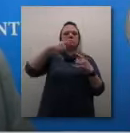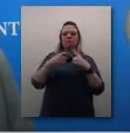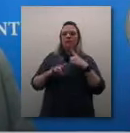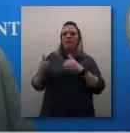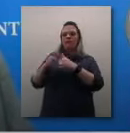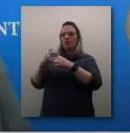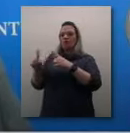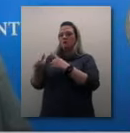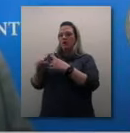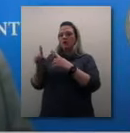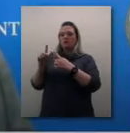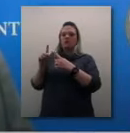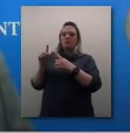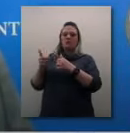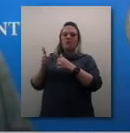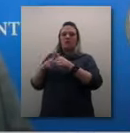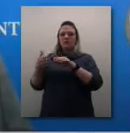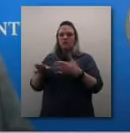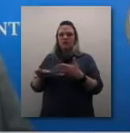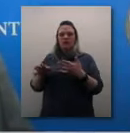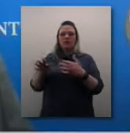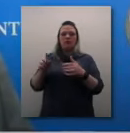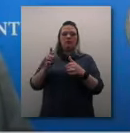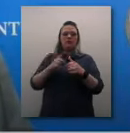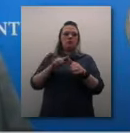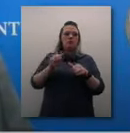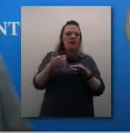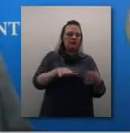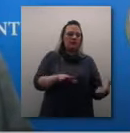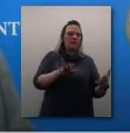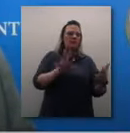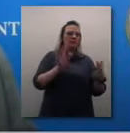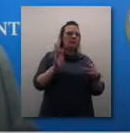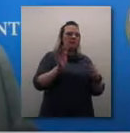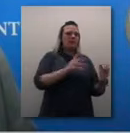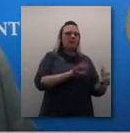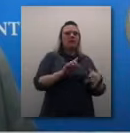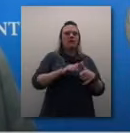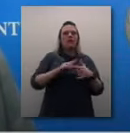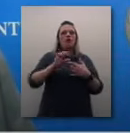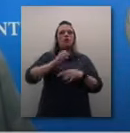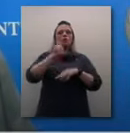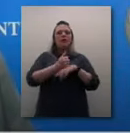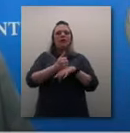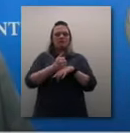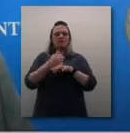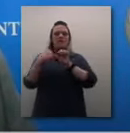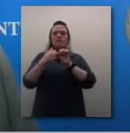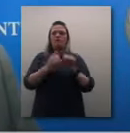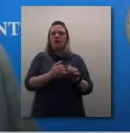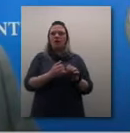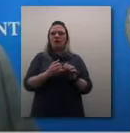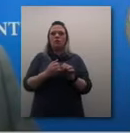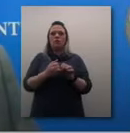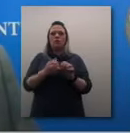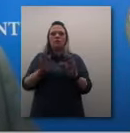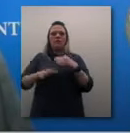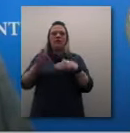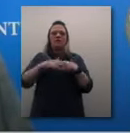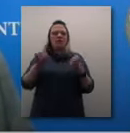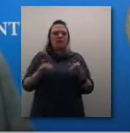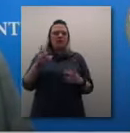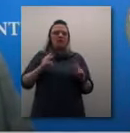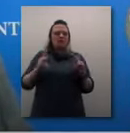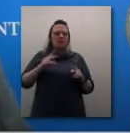the first death, to the 10th death, and so on. And then you base it, an examination of it, on the population in the